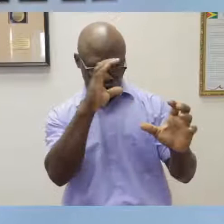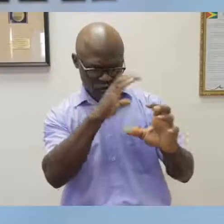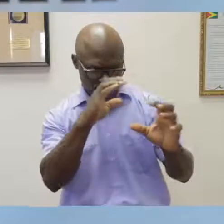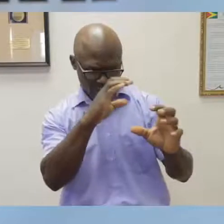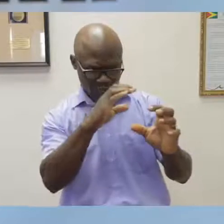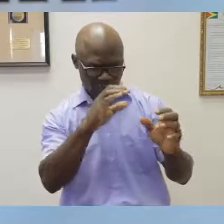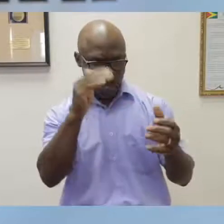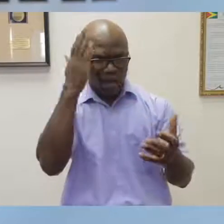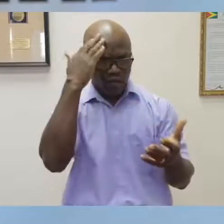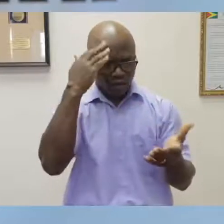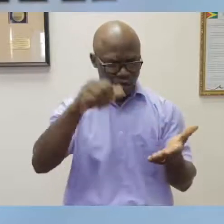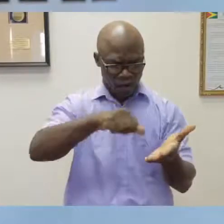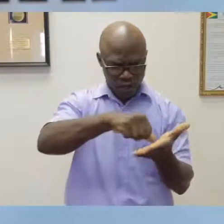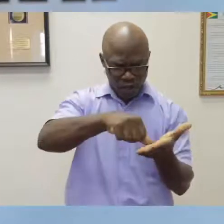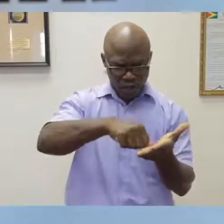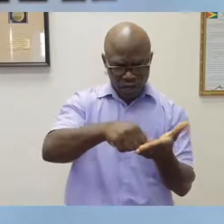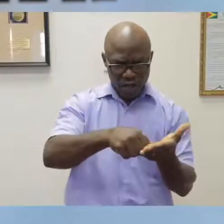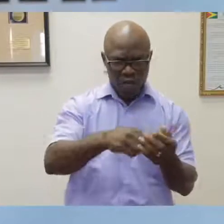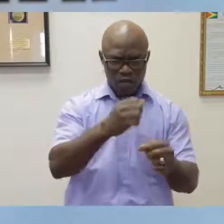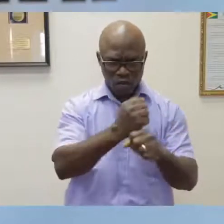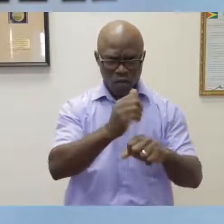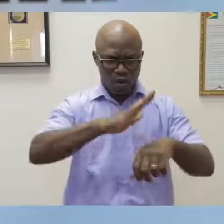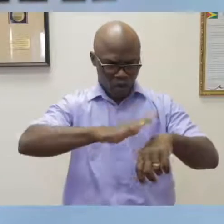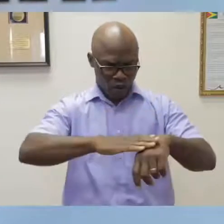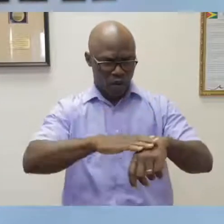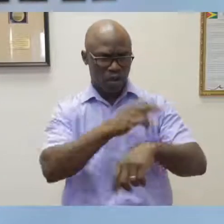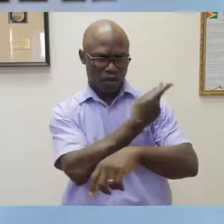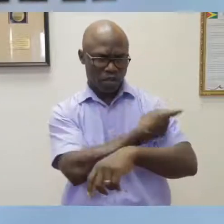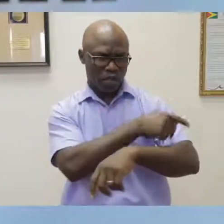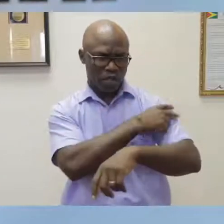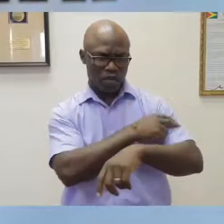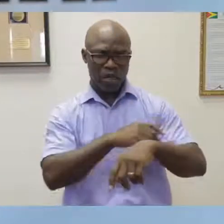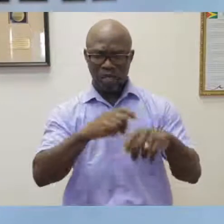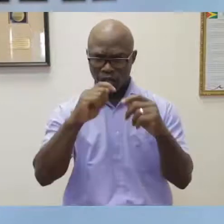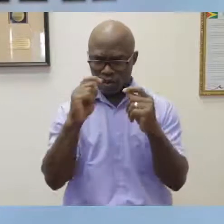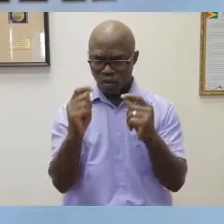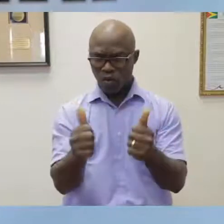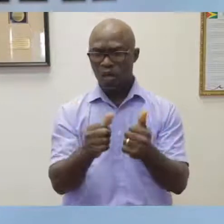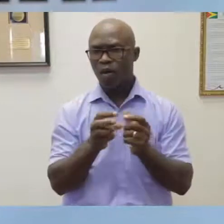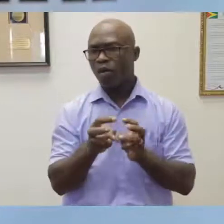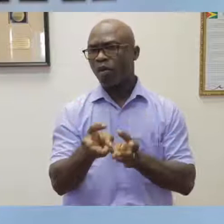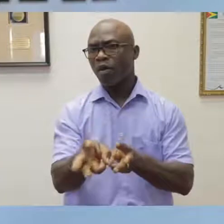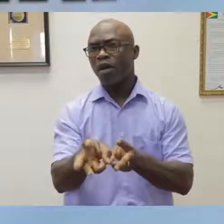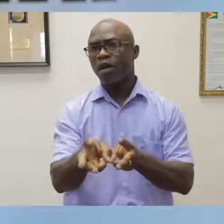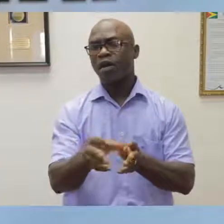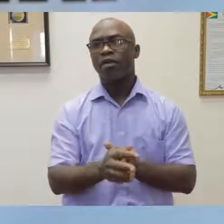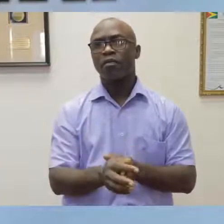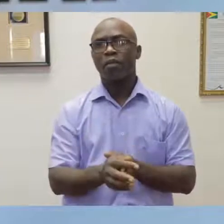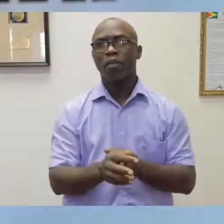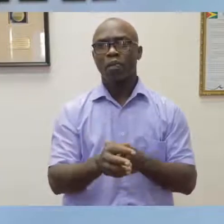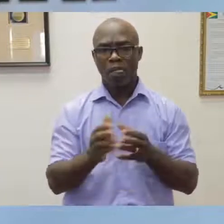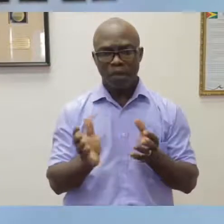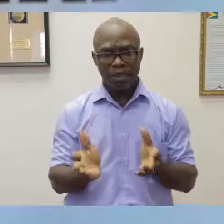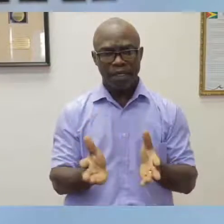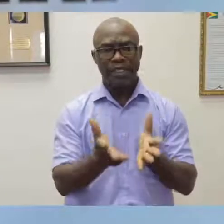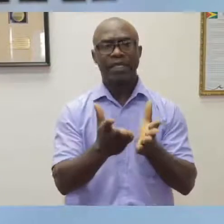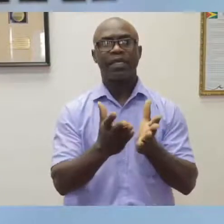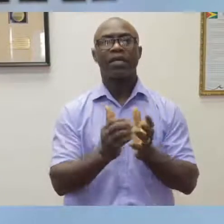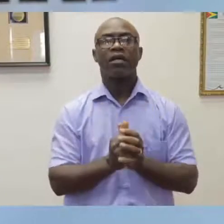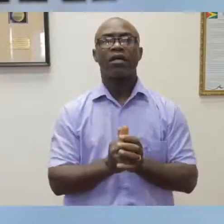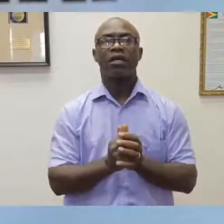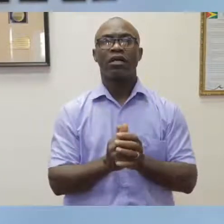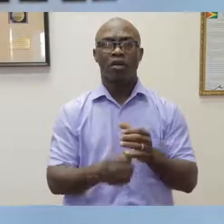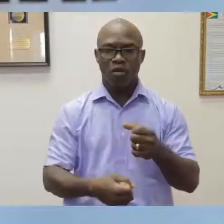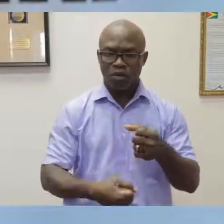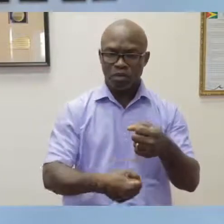diagnose, and manage patients in an efficient manner. Let us solidify our